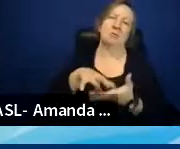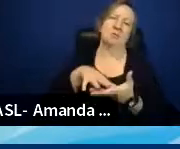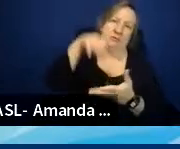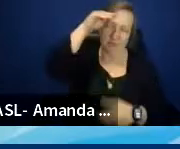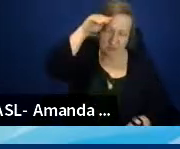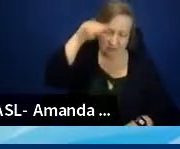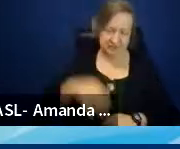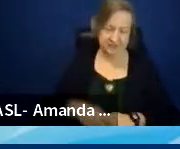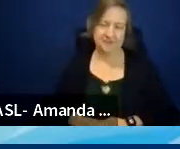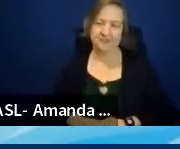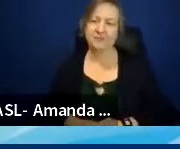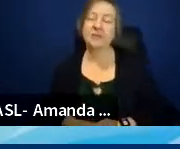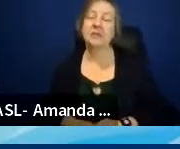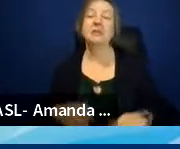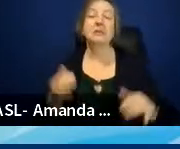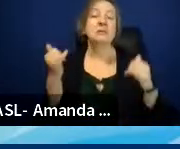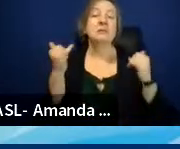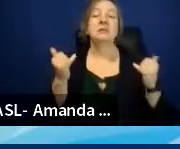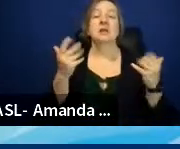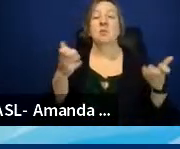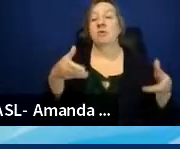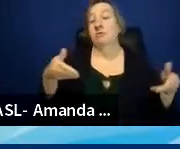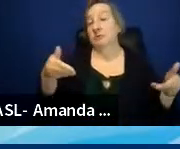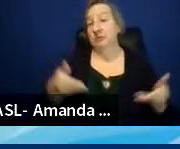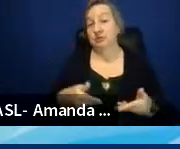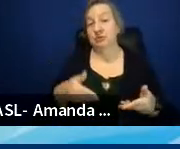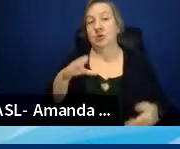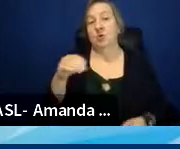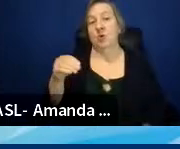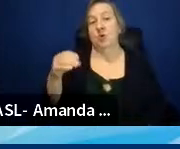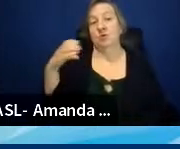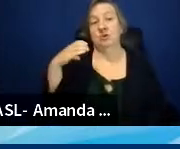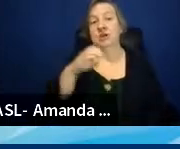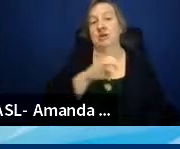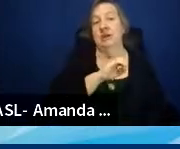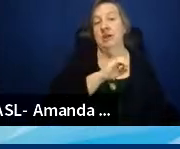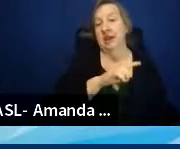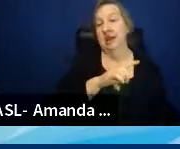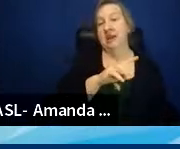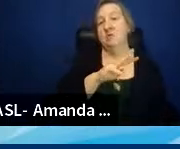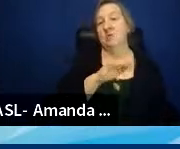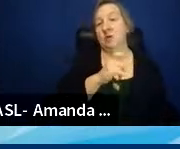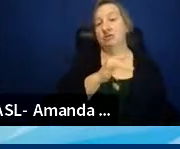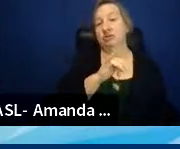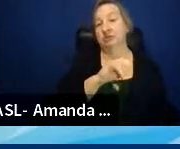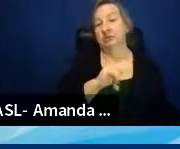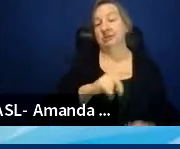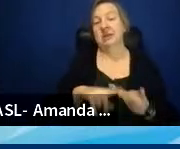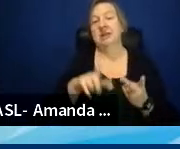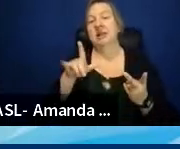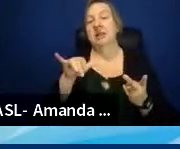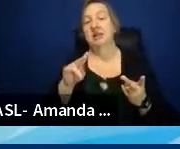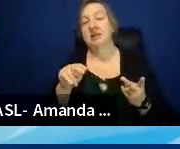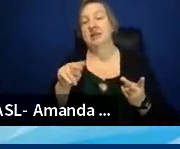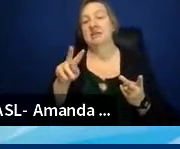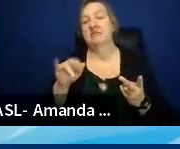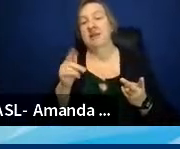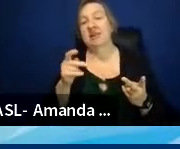At this time, I'd like to introduce our co-chairs, Ed Washington and Lynn Valenter, for a welcome.